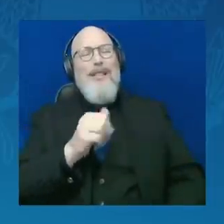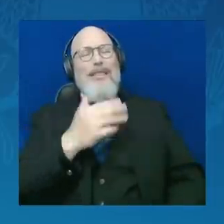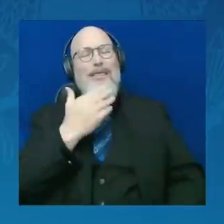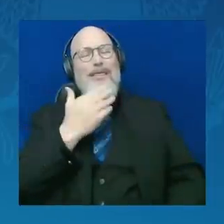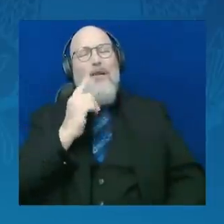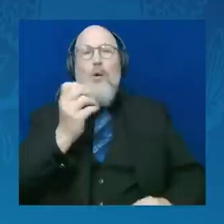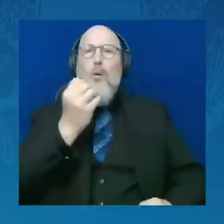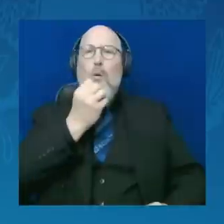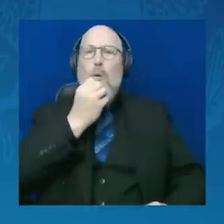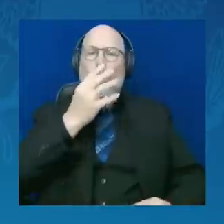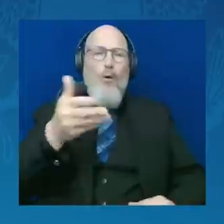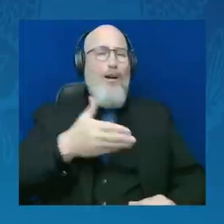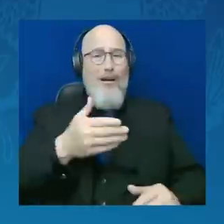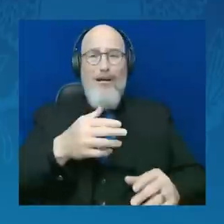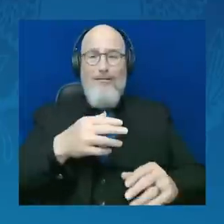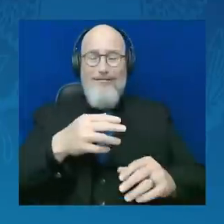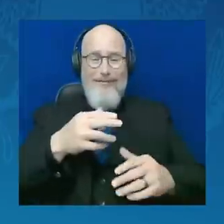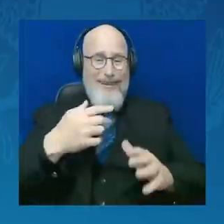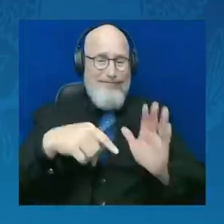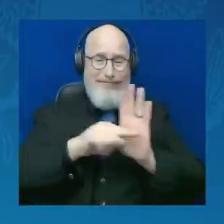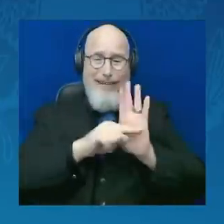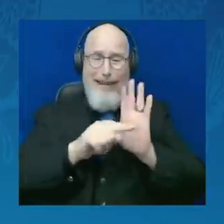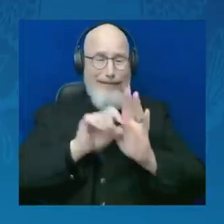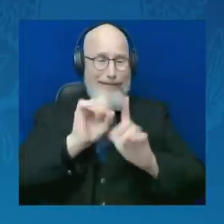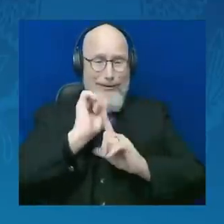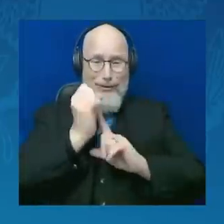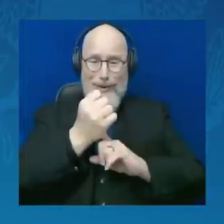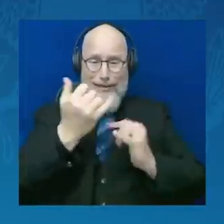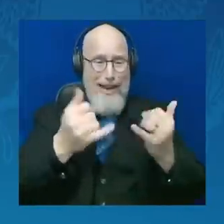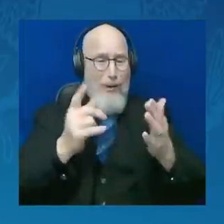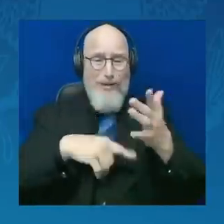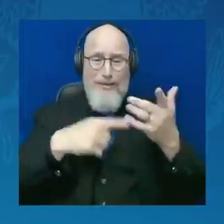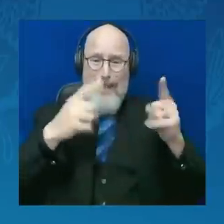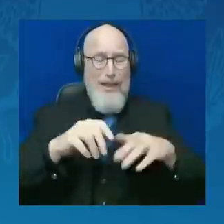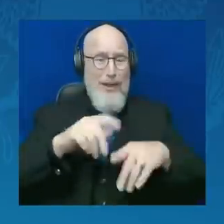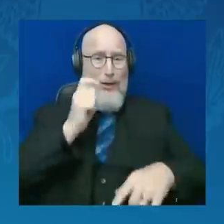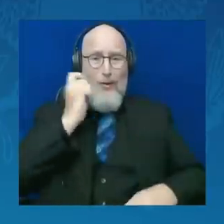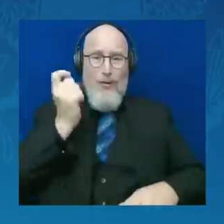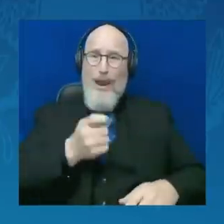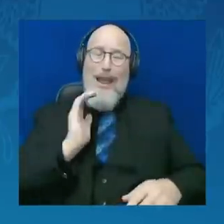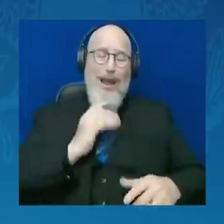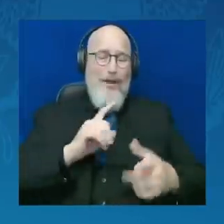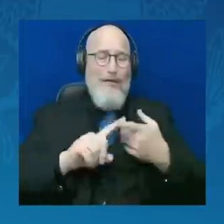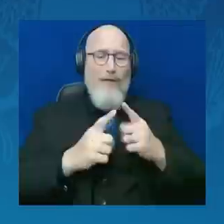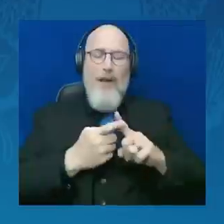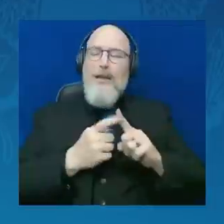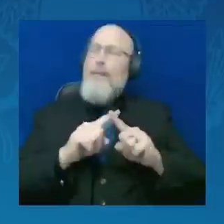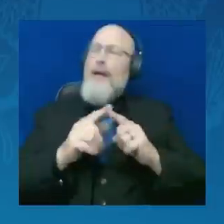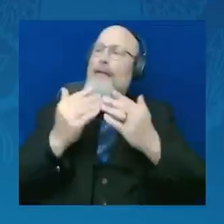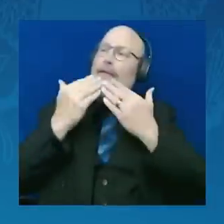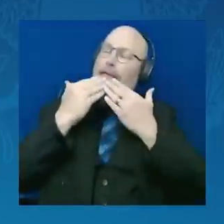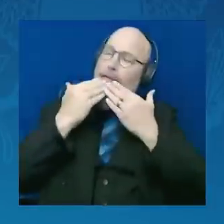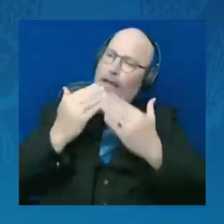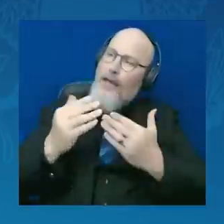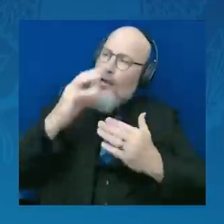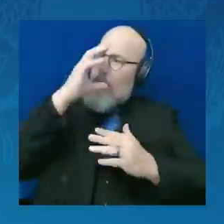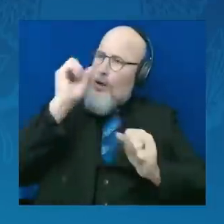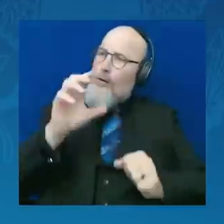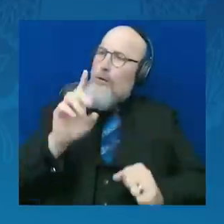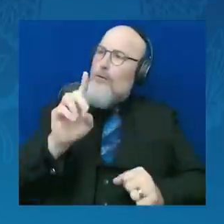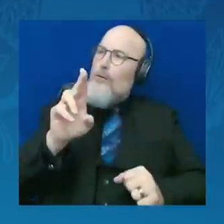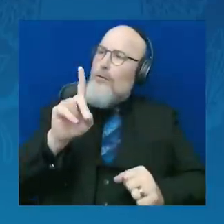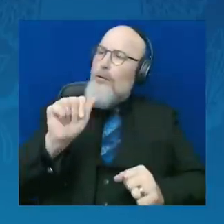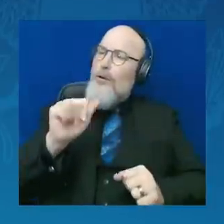given what is happening in Ukraine, our friend. But I thank you for the warm welcome and for the very constructive and productive conversations we had today as part of